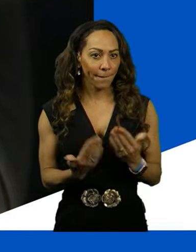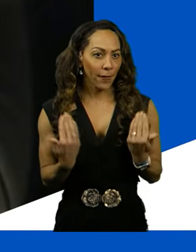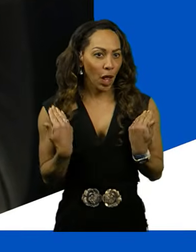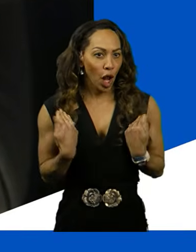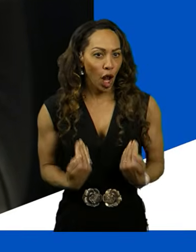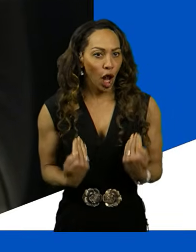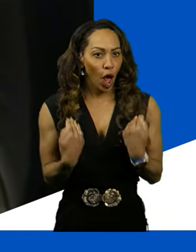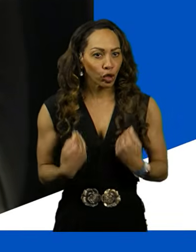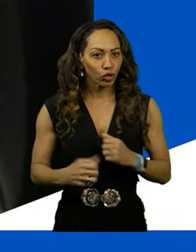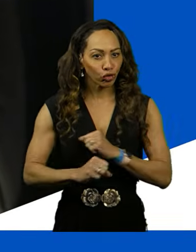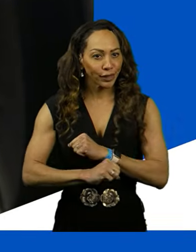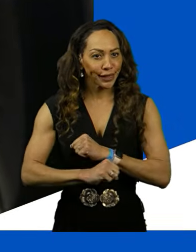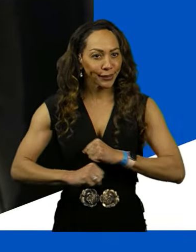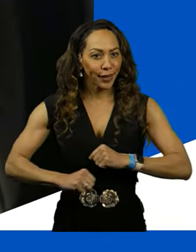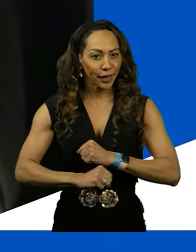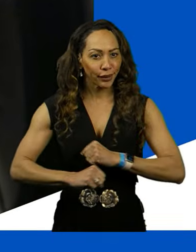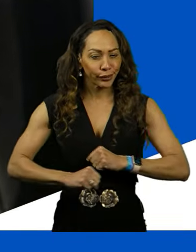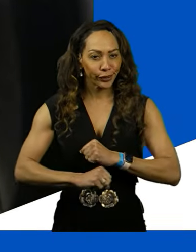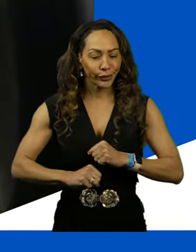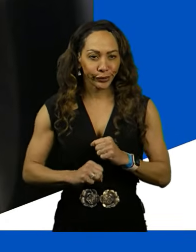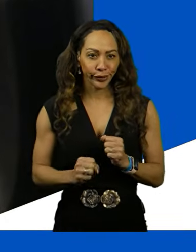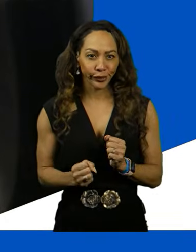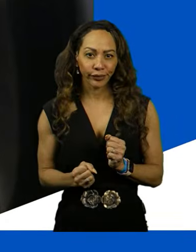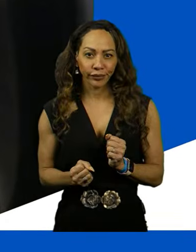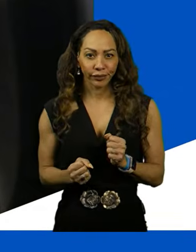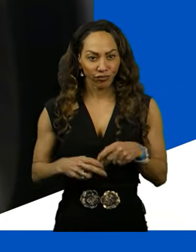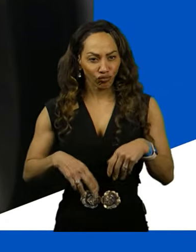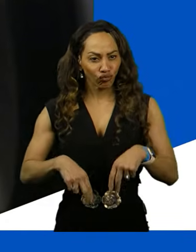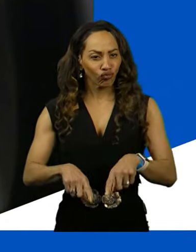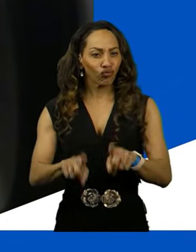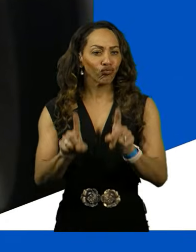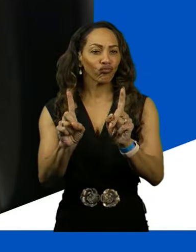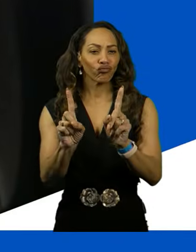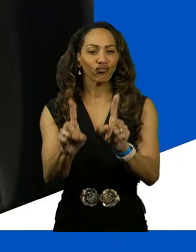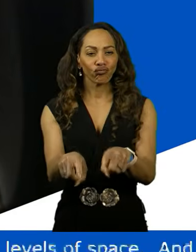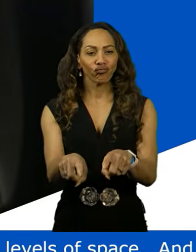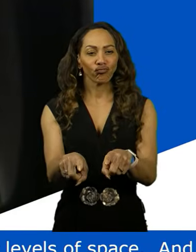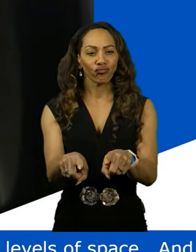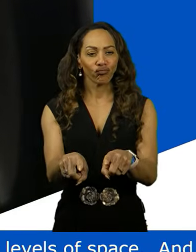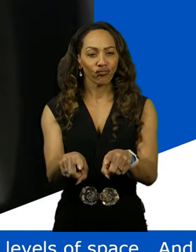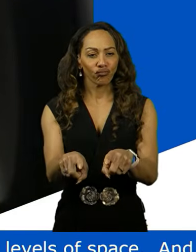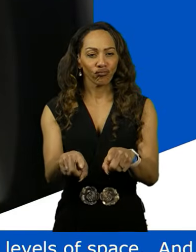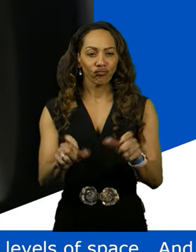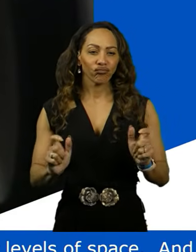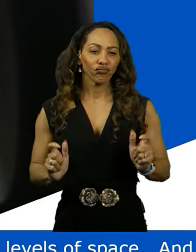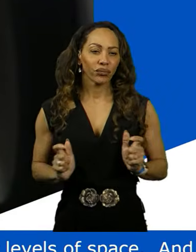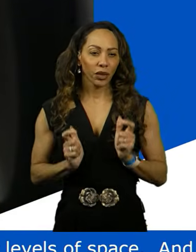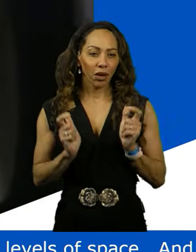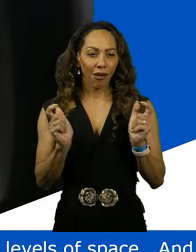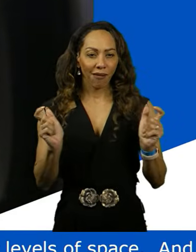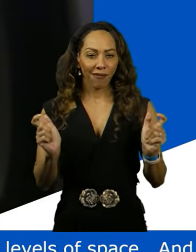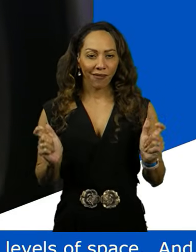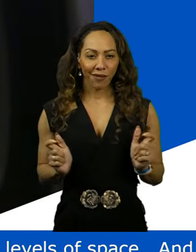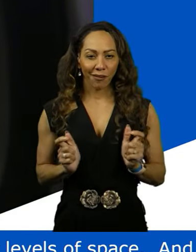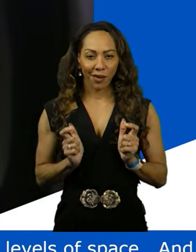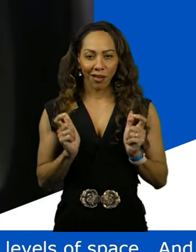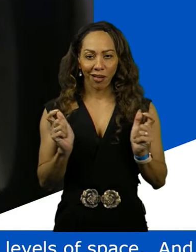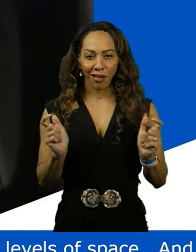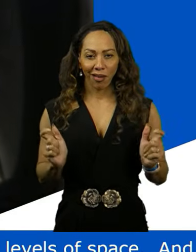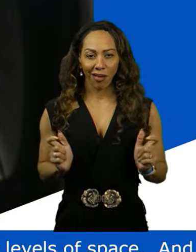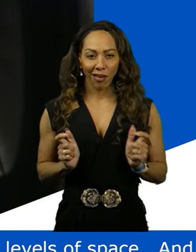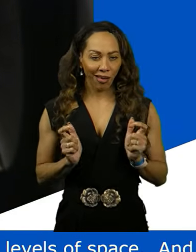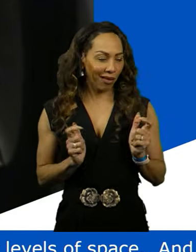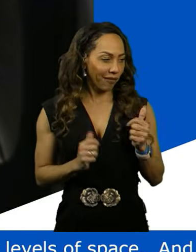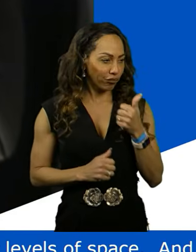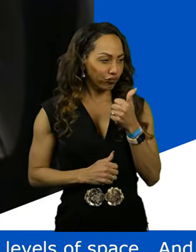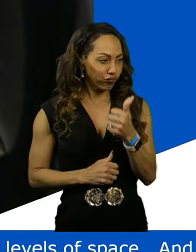of space. It's fantastic. I could stretch my legs right out. Get all this comfort from this nice supportive rear seat as